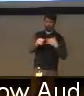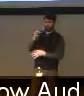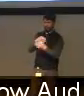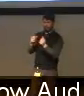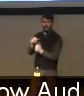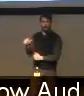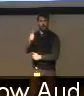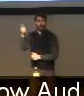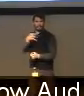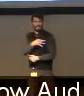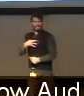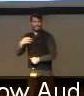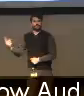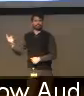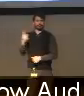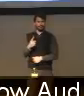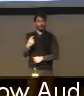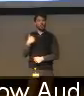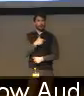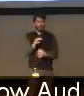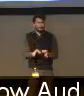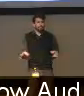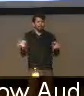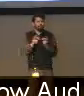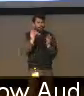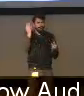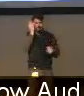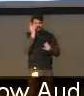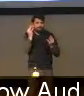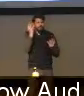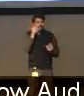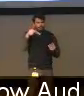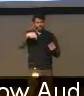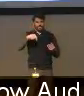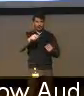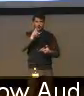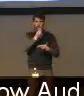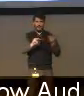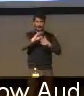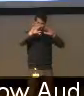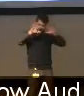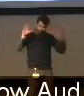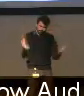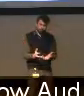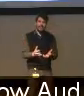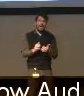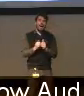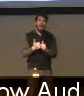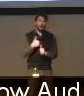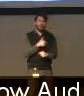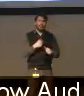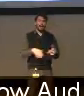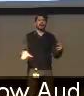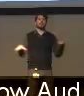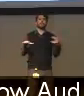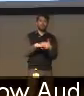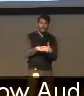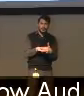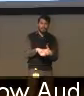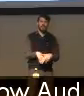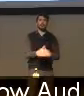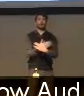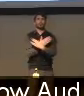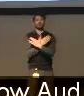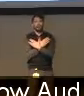across the organization as this is going to continue on for some time. So thinking about how we get some respite time, some rest, the ability